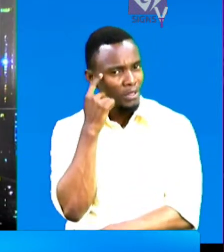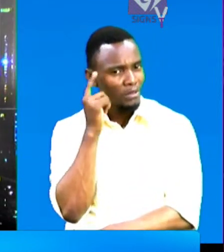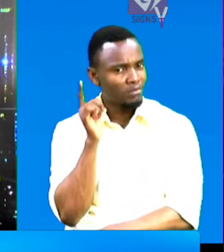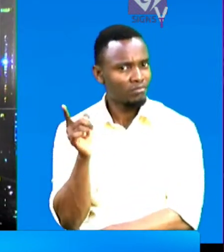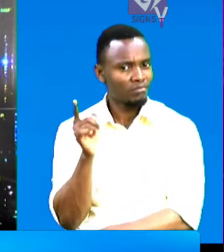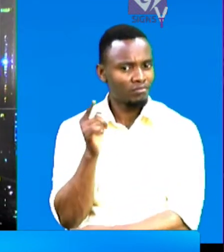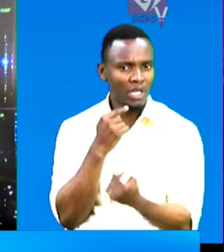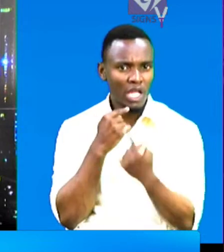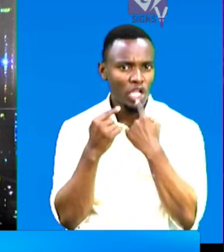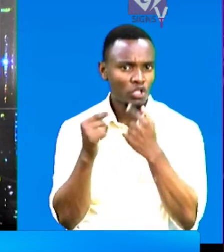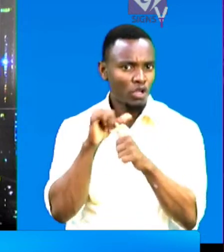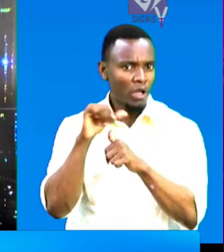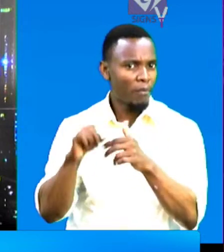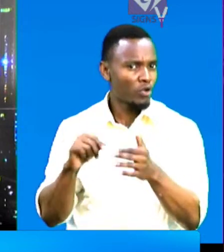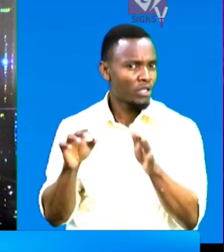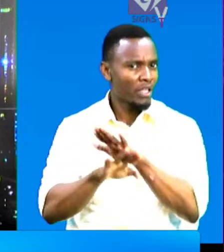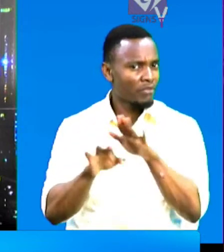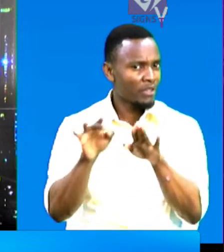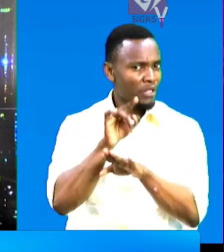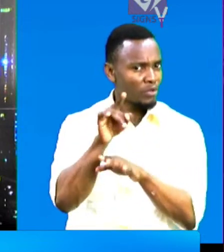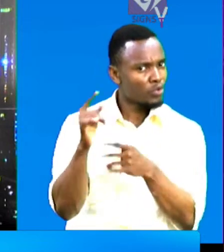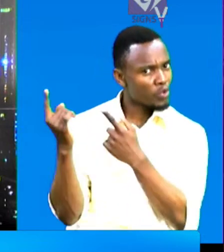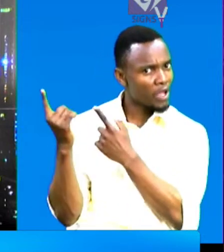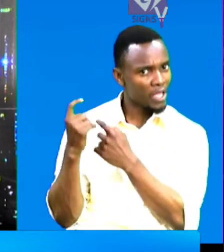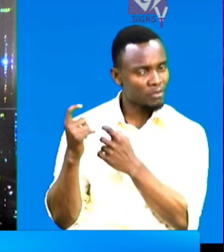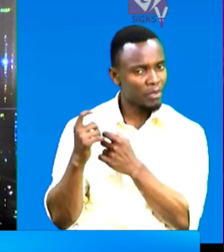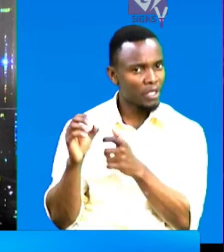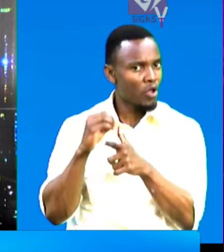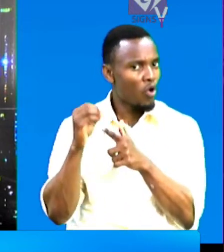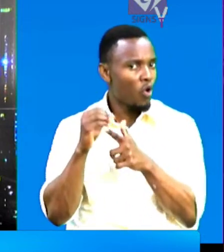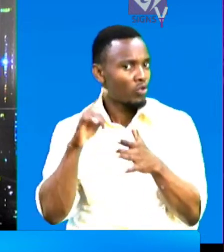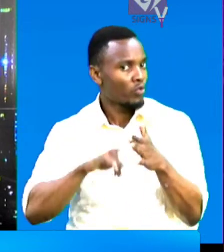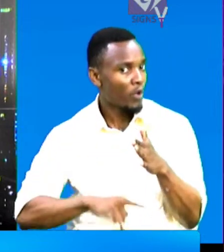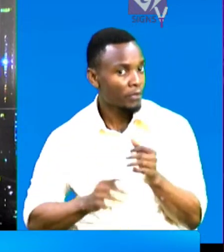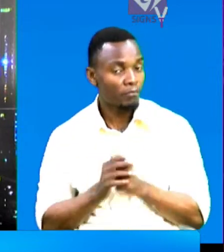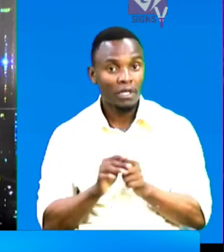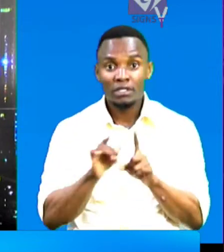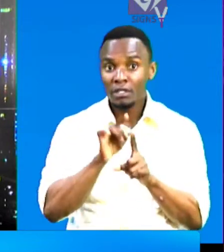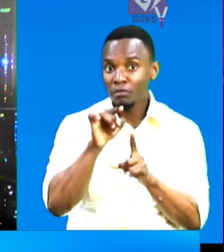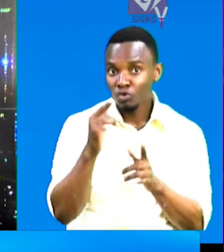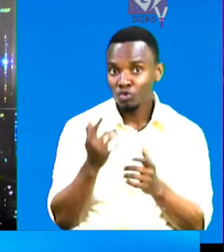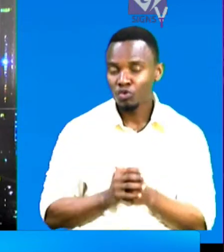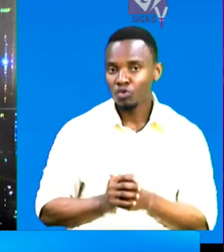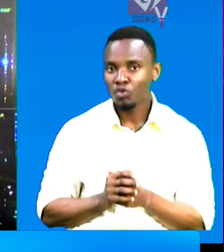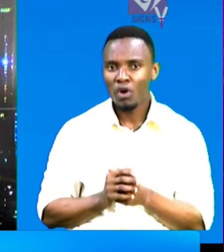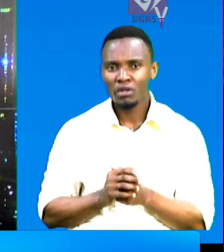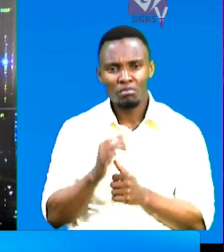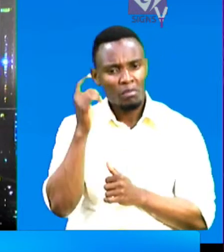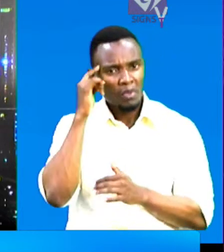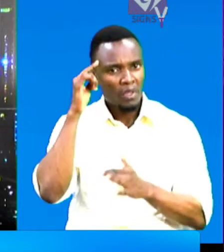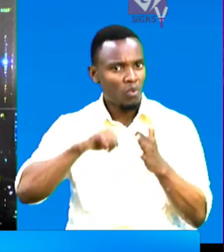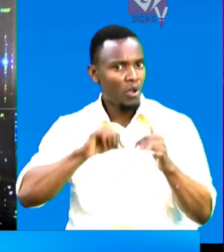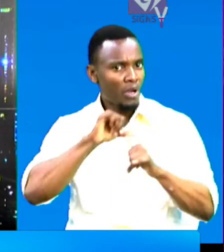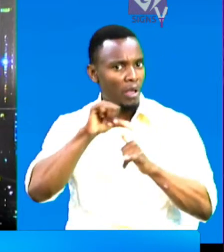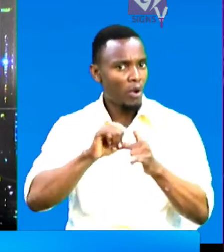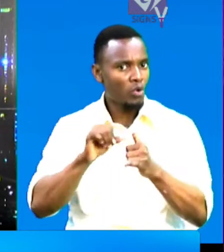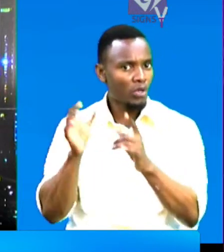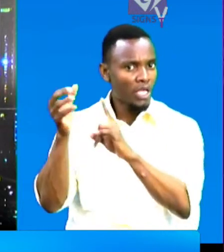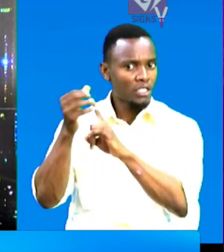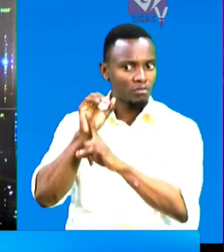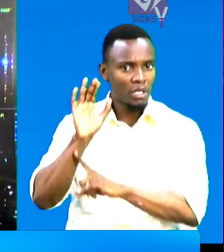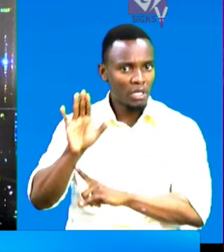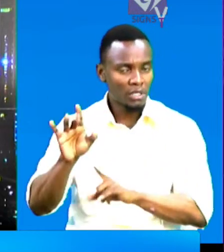talked about what you expected as a Kenyan, and how would you measure his achievements